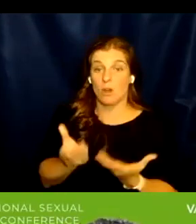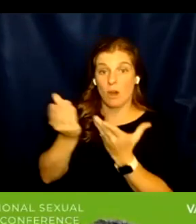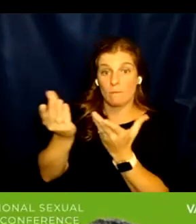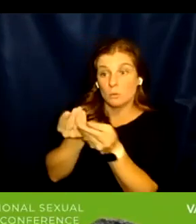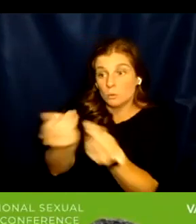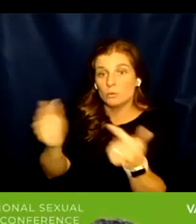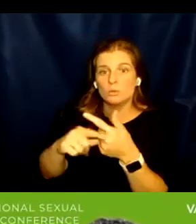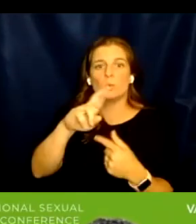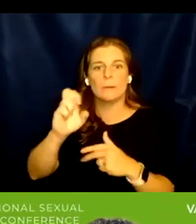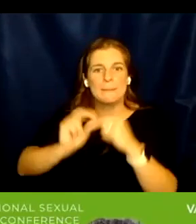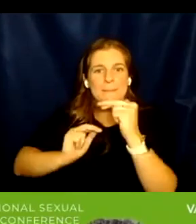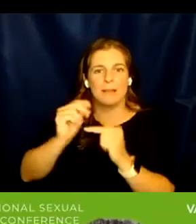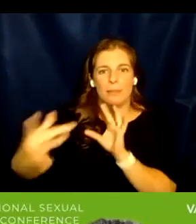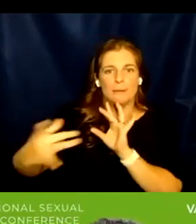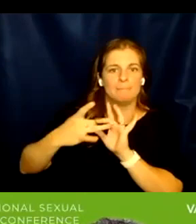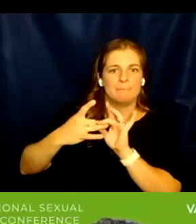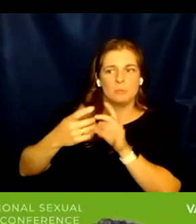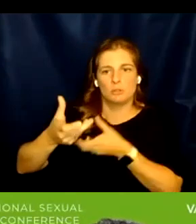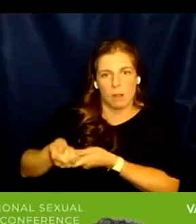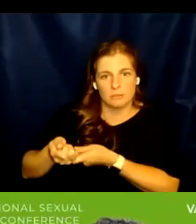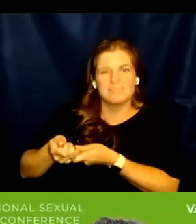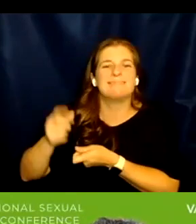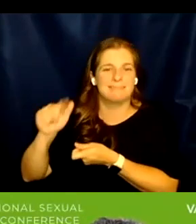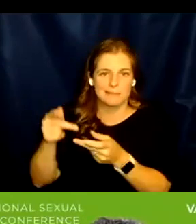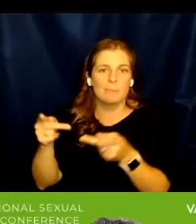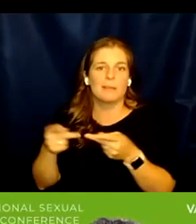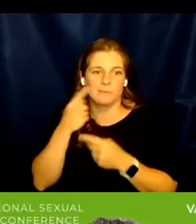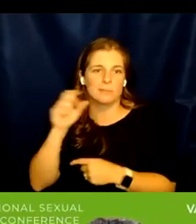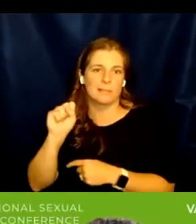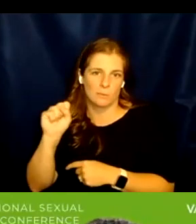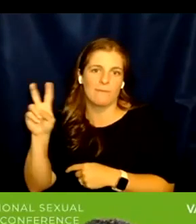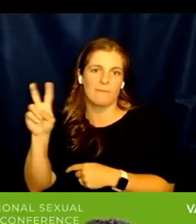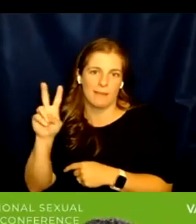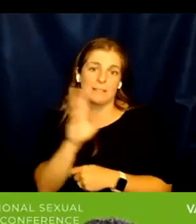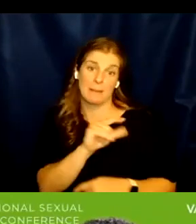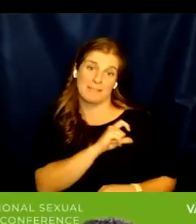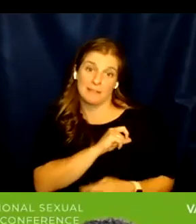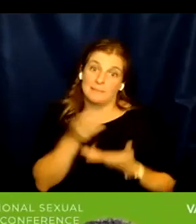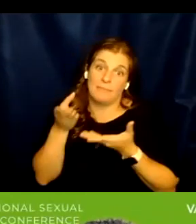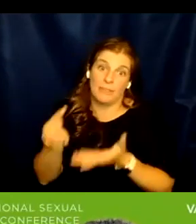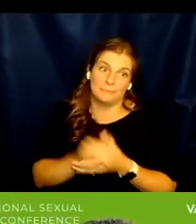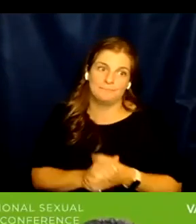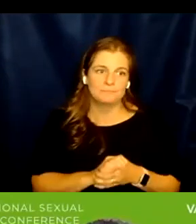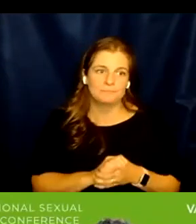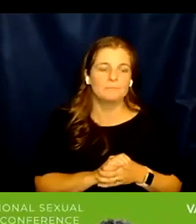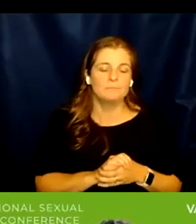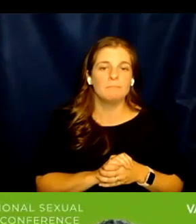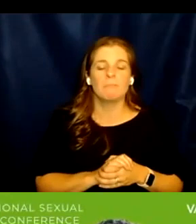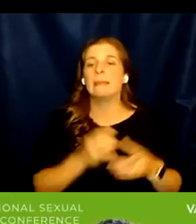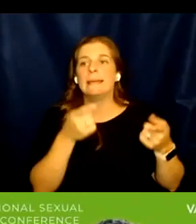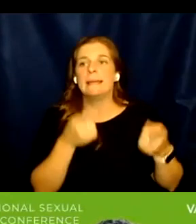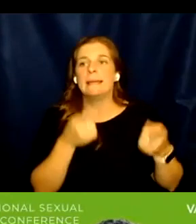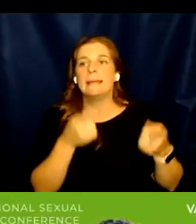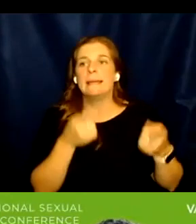rebuild community trust. In fact, those are sites where sexual violence by police is quite prevalent. It happens in the context